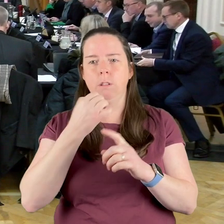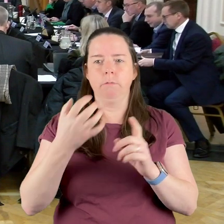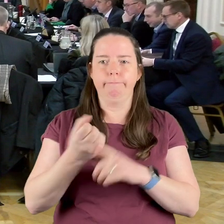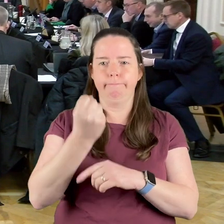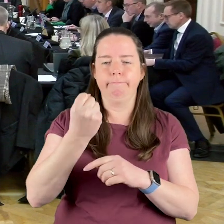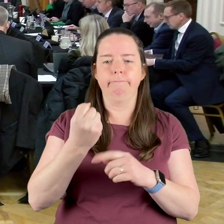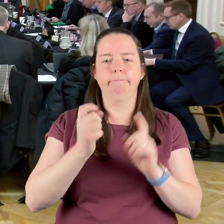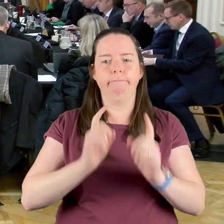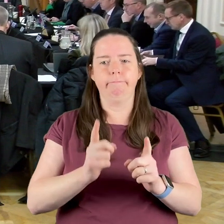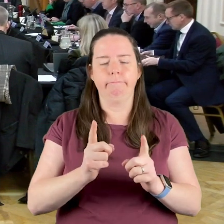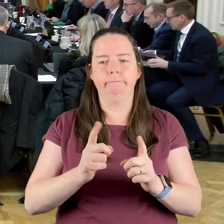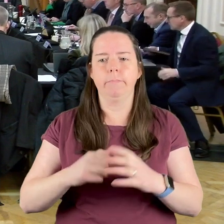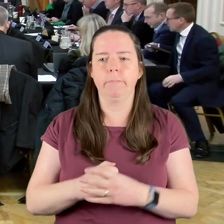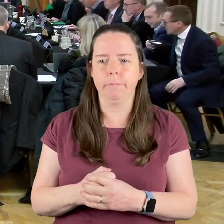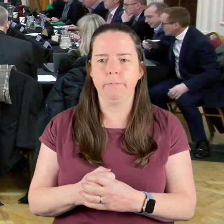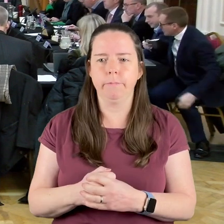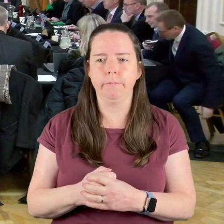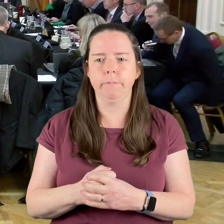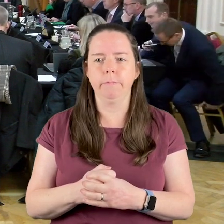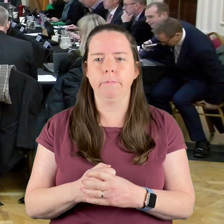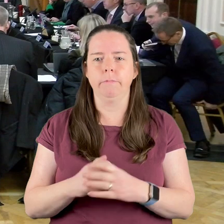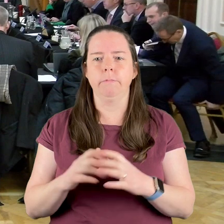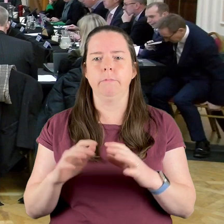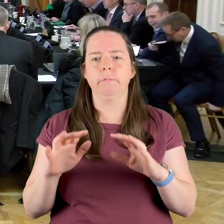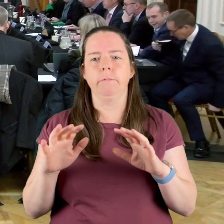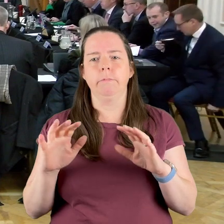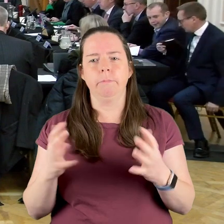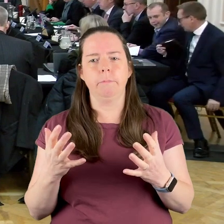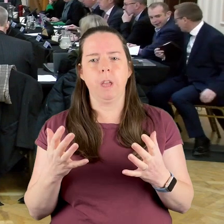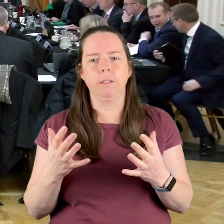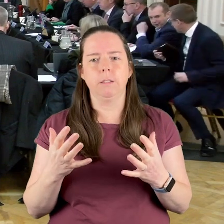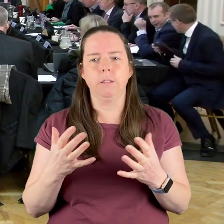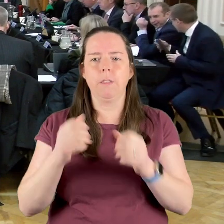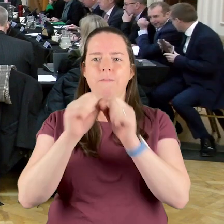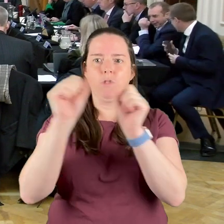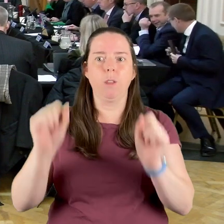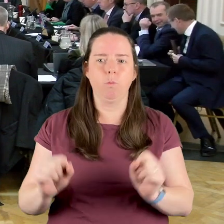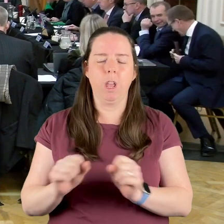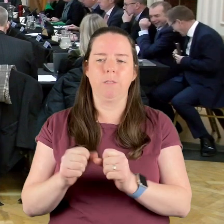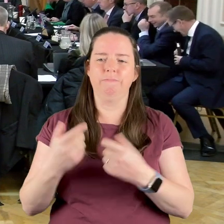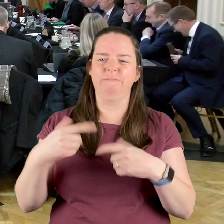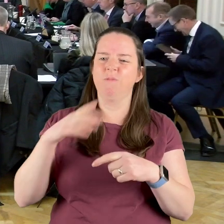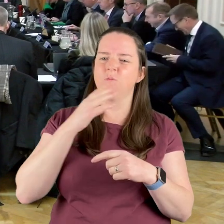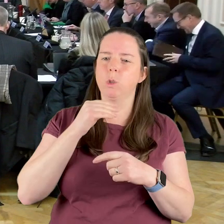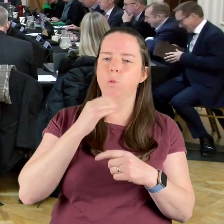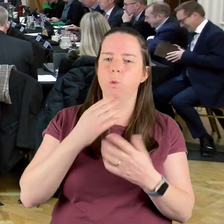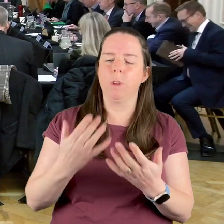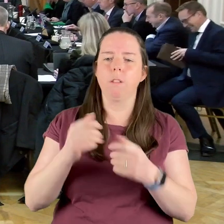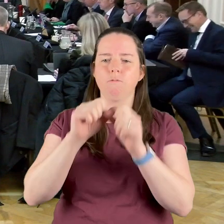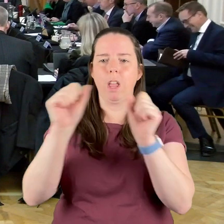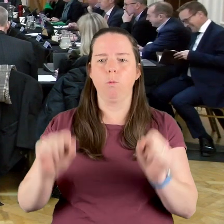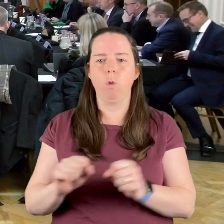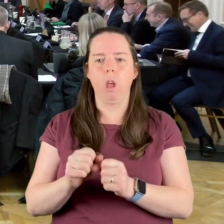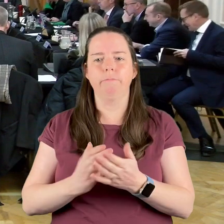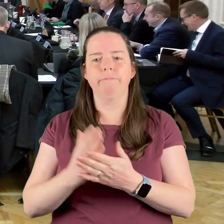organization in the UK implements, I don't want to say PISA, but the